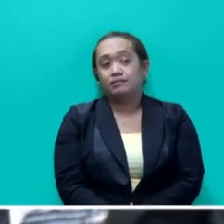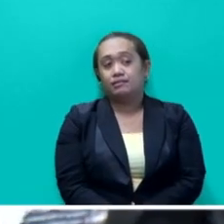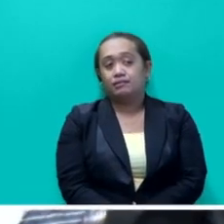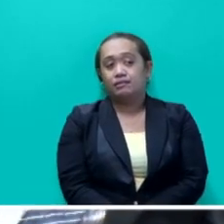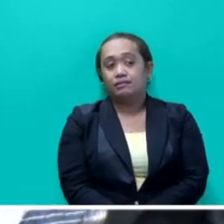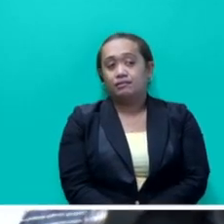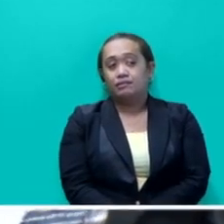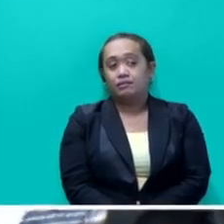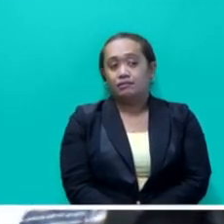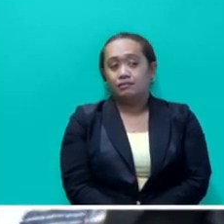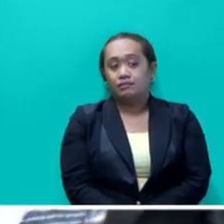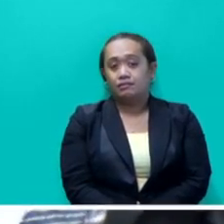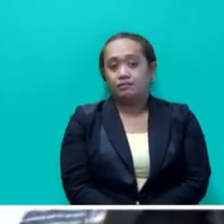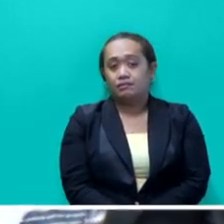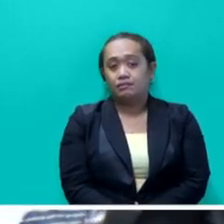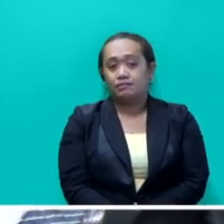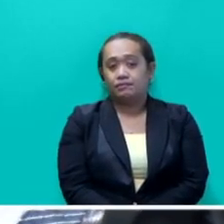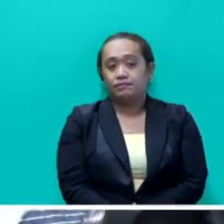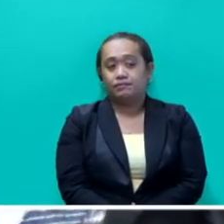Order.